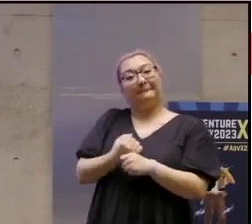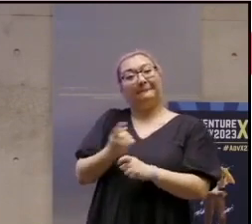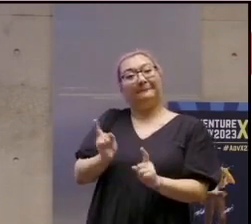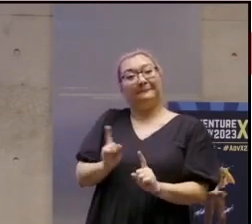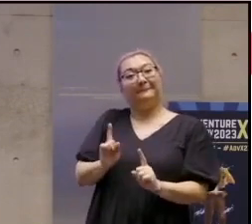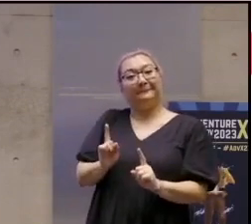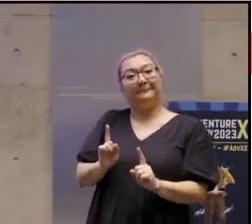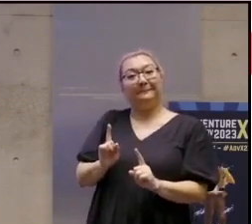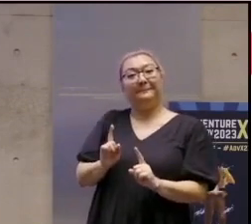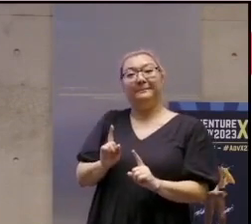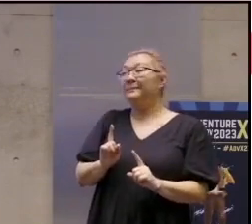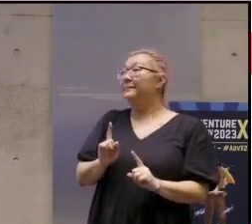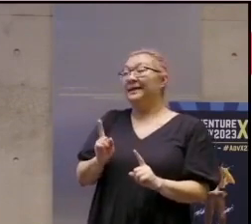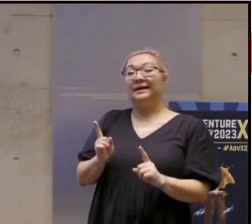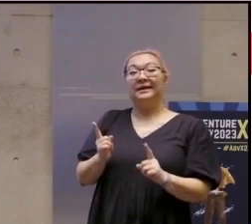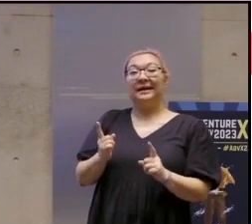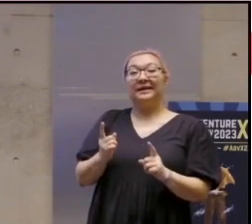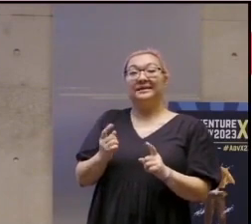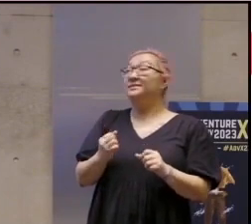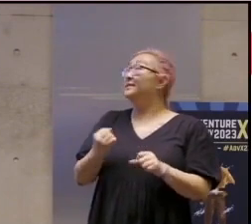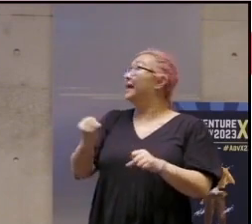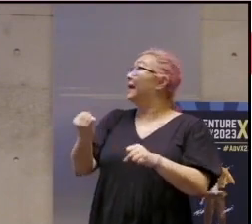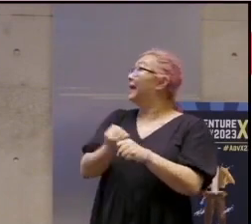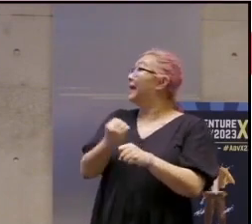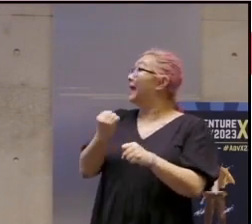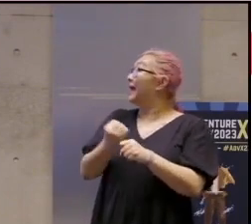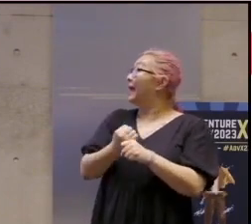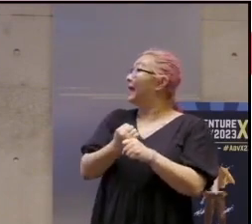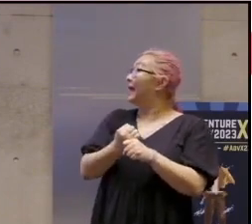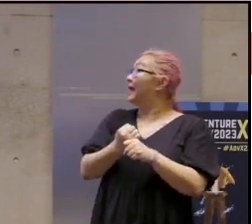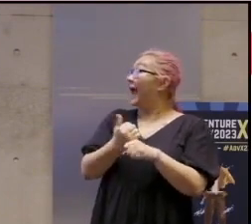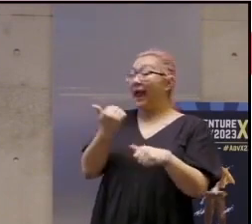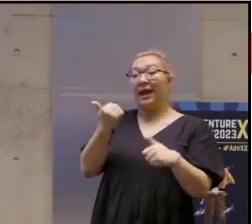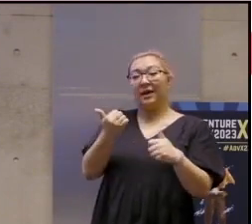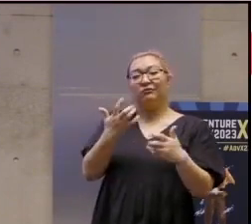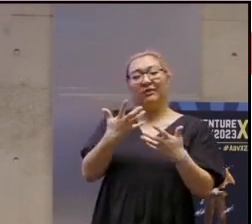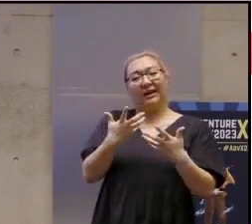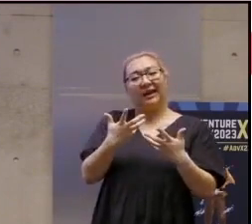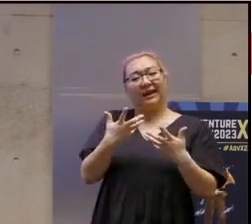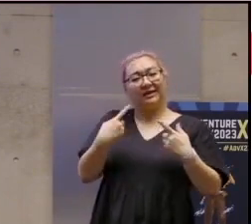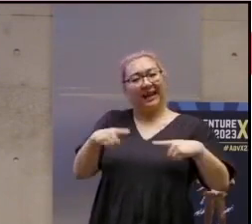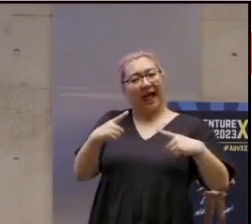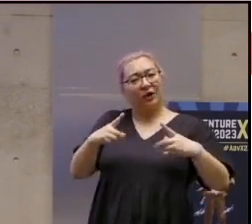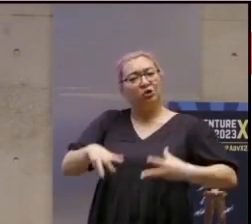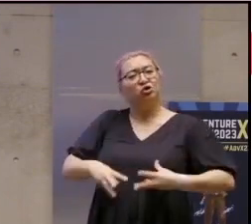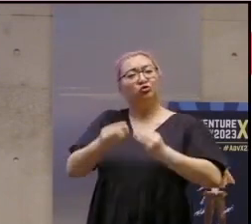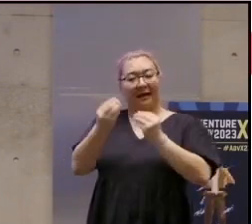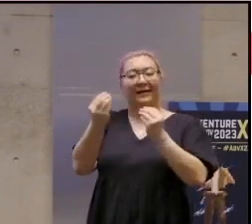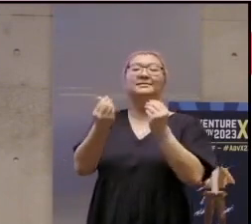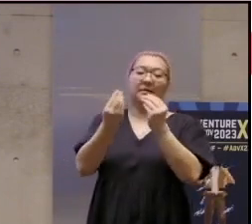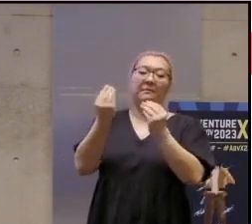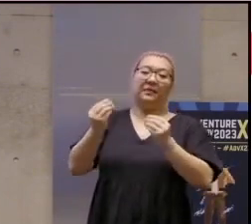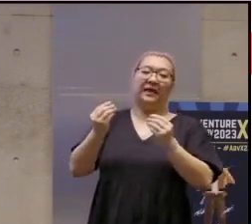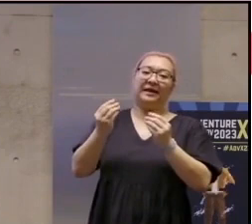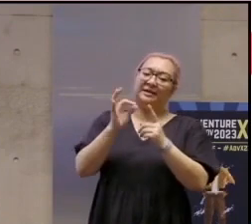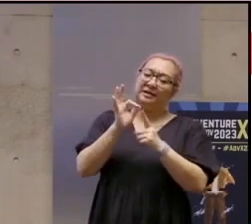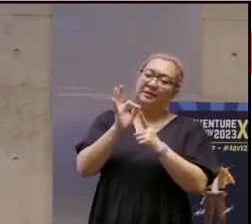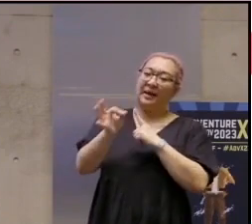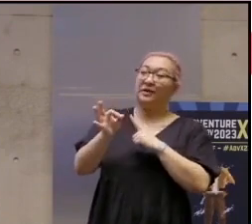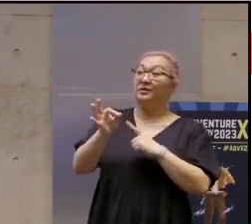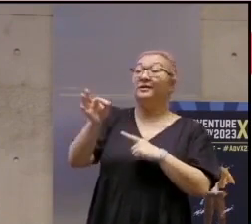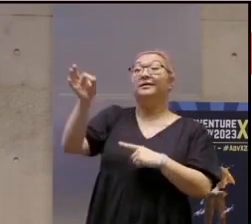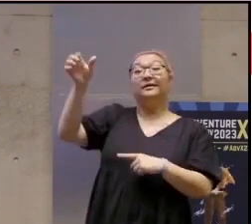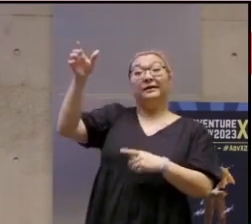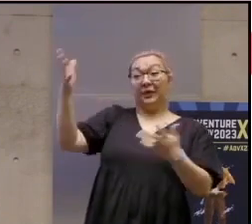the game medium really lends itself to create something special, as I was saying. You elevate the players from passive